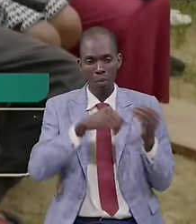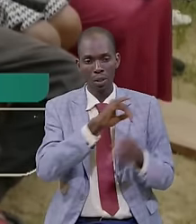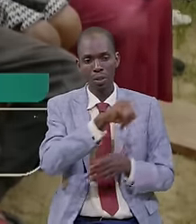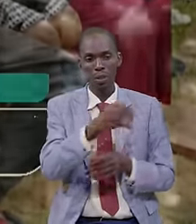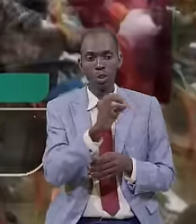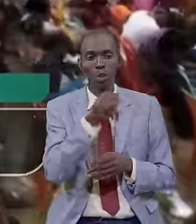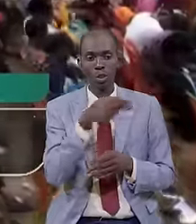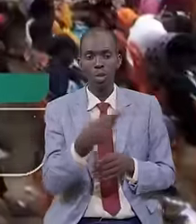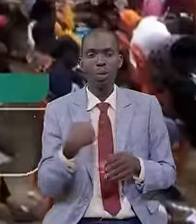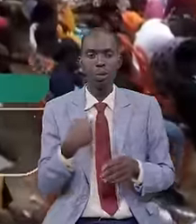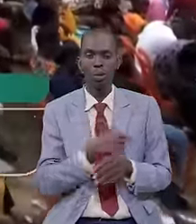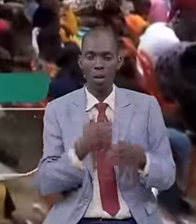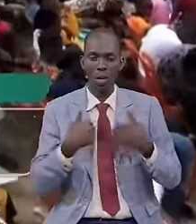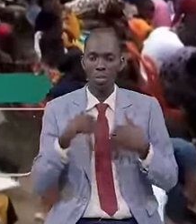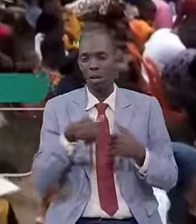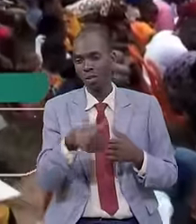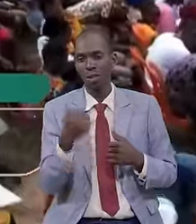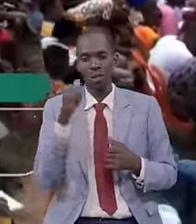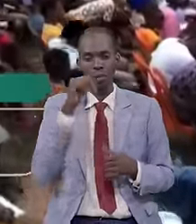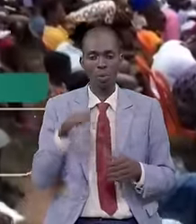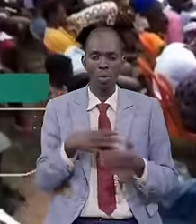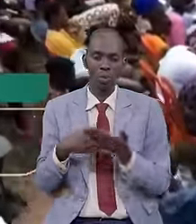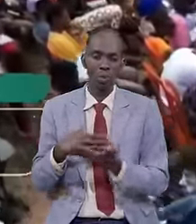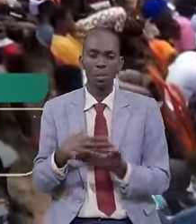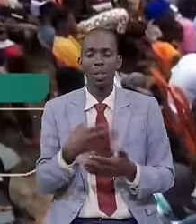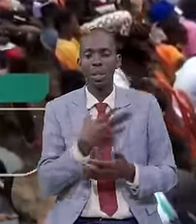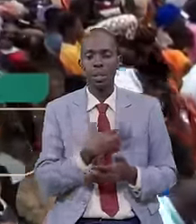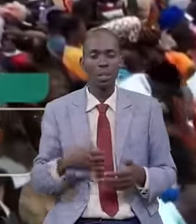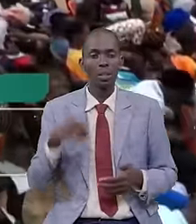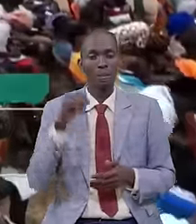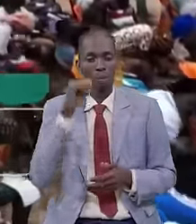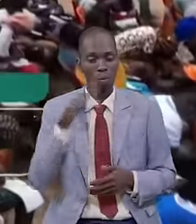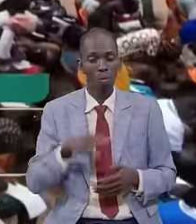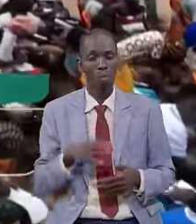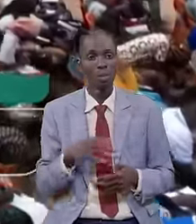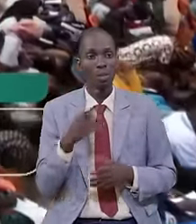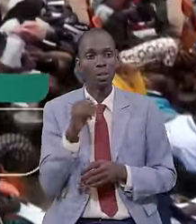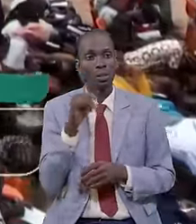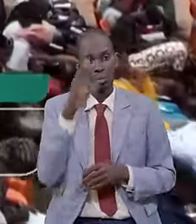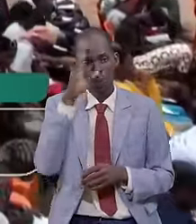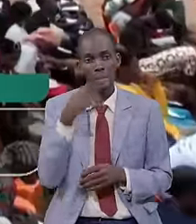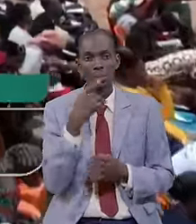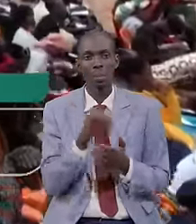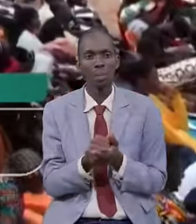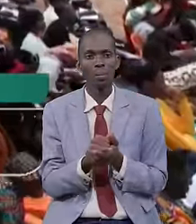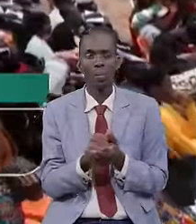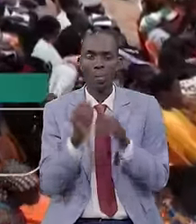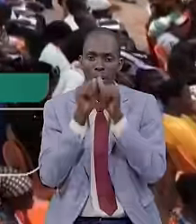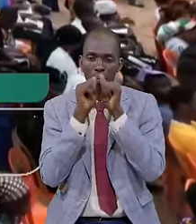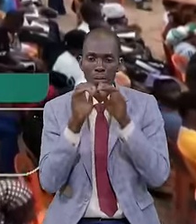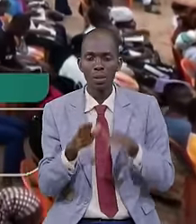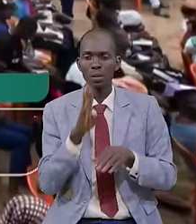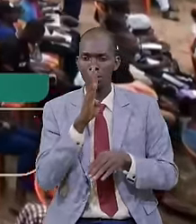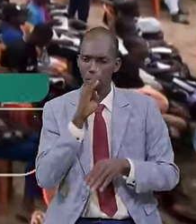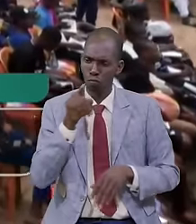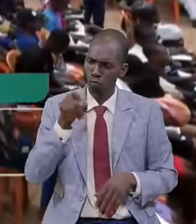And he said, blessed be thou of the Lord.